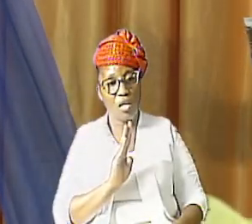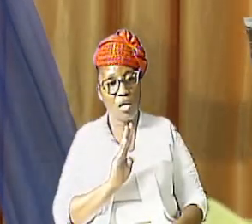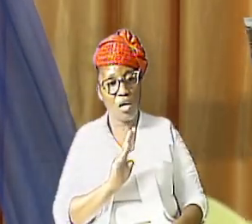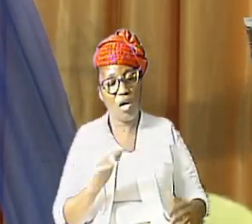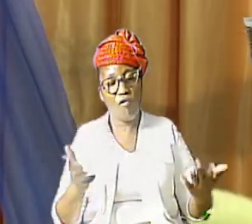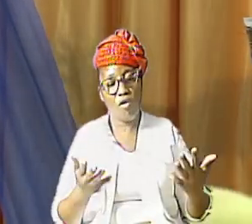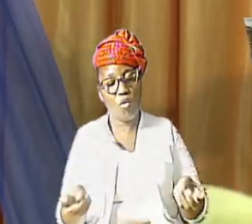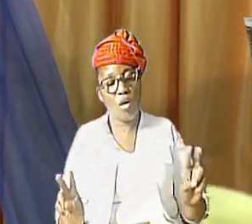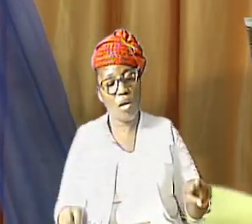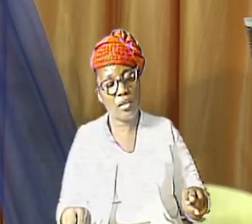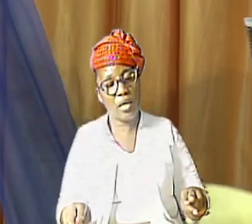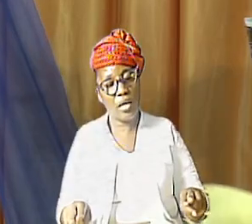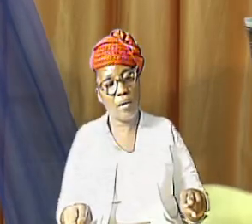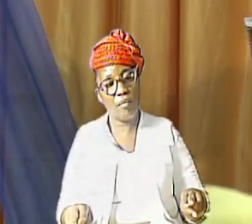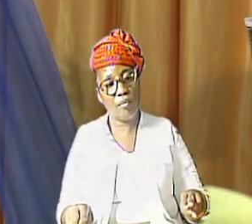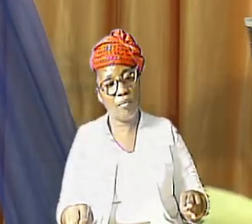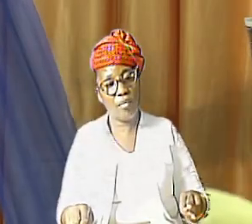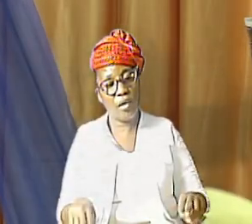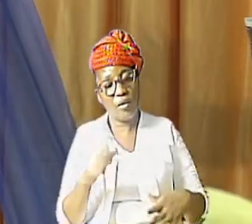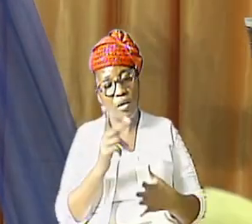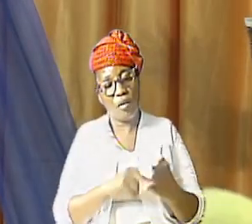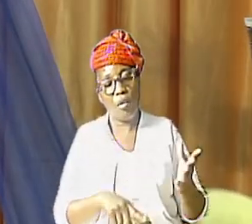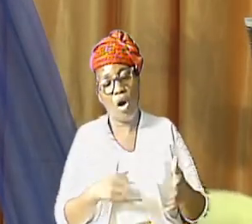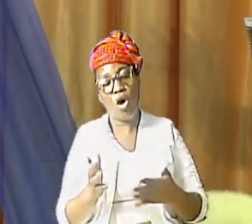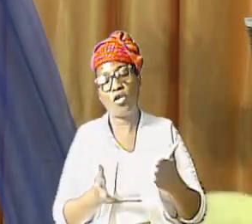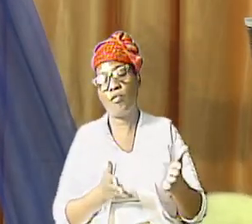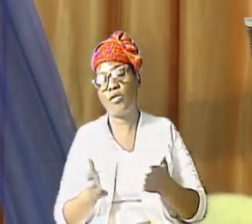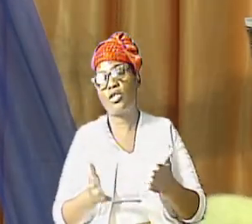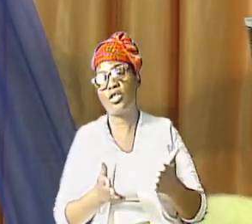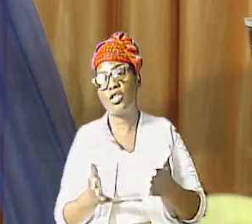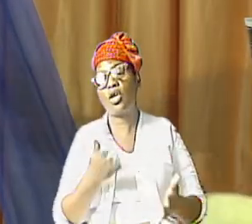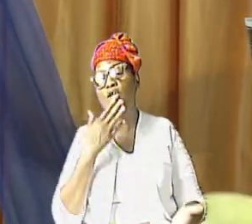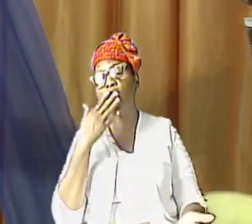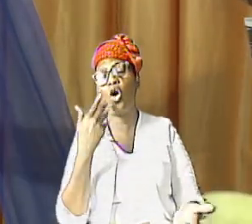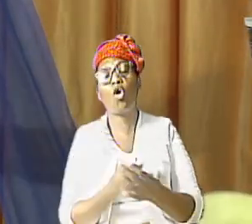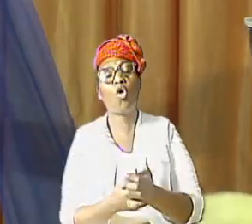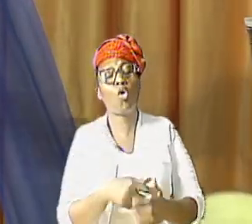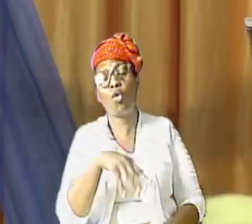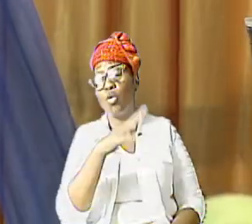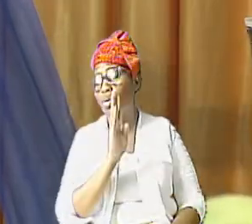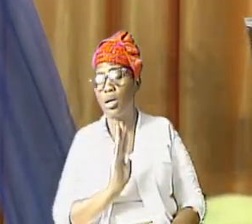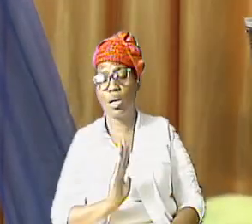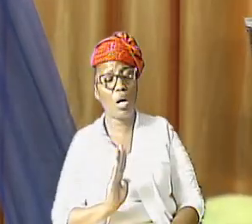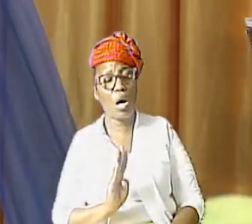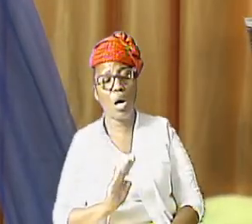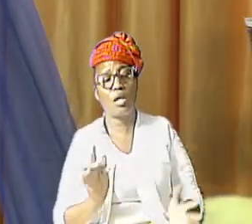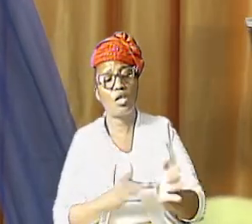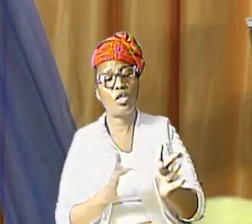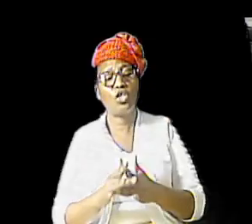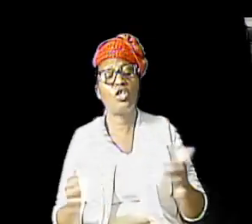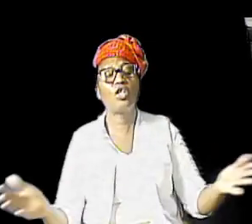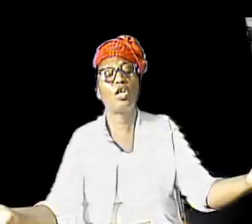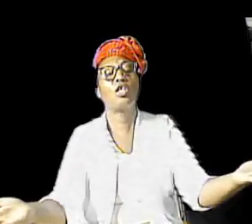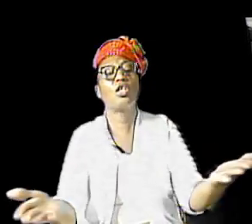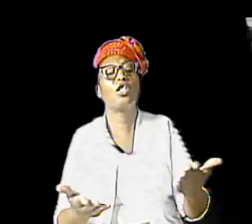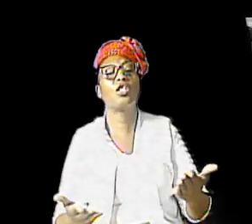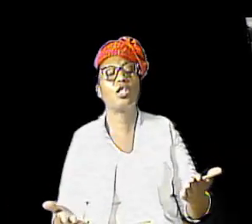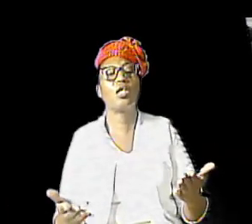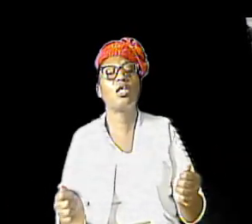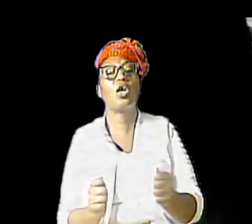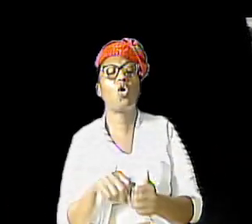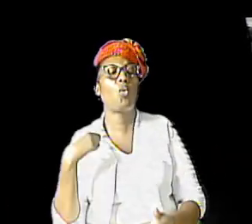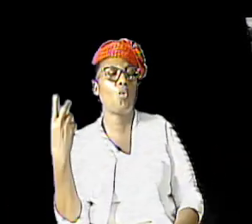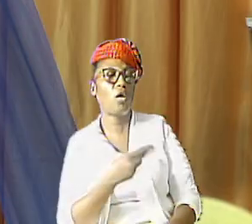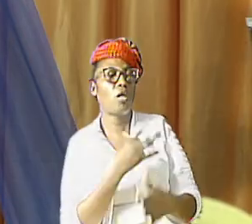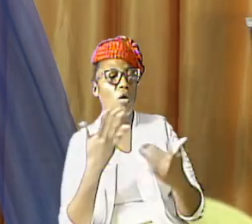has transpired since the start of the service. He's a good God and he is in this place. Oh, can we